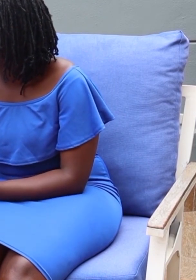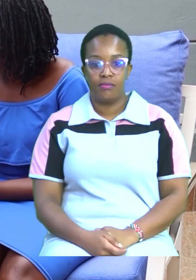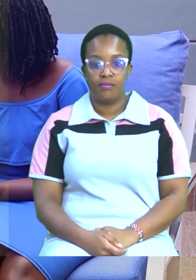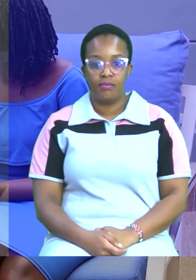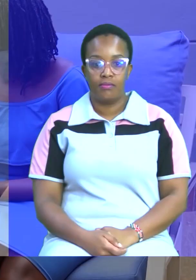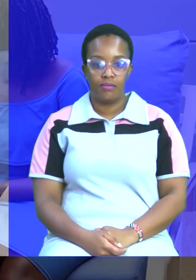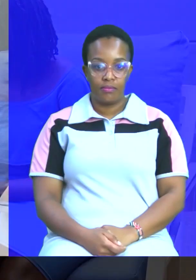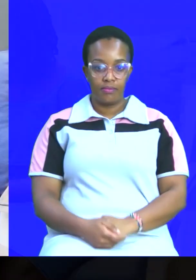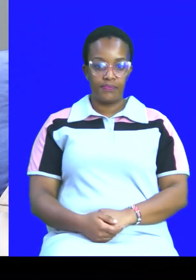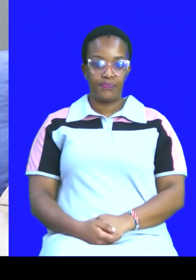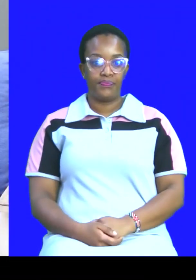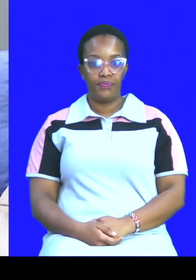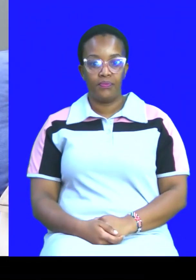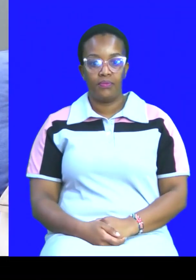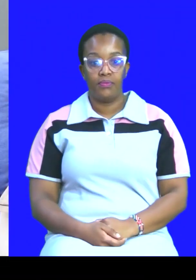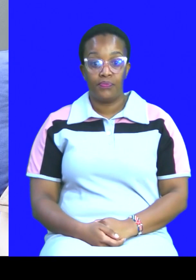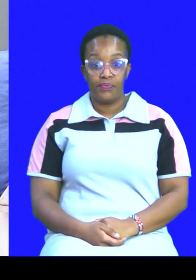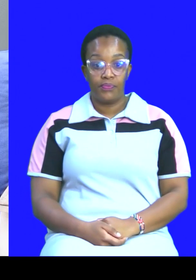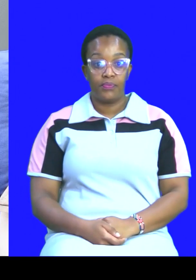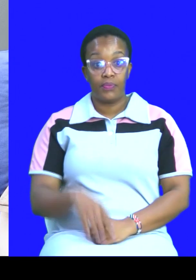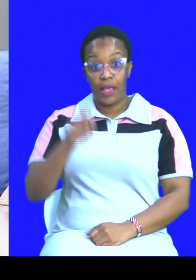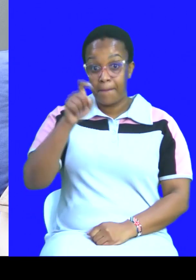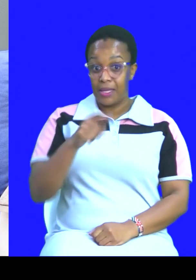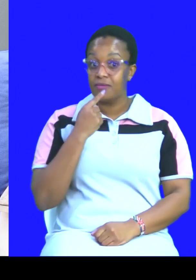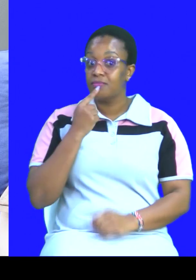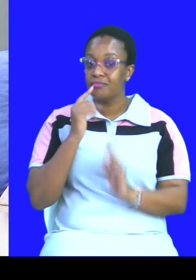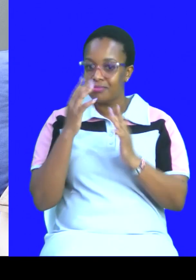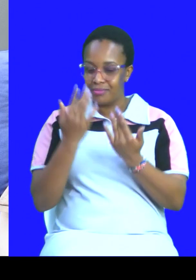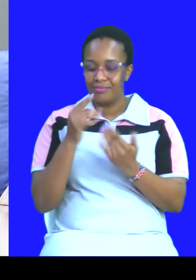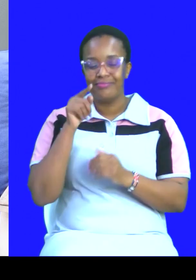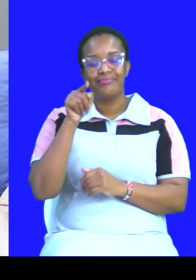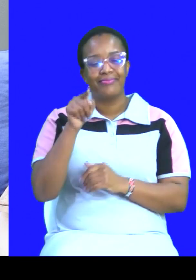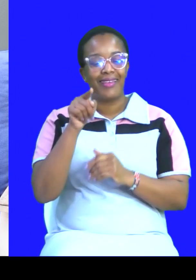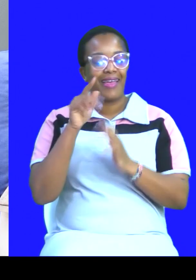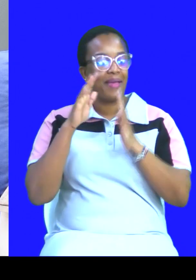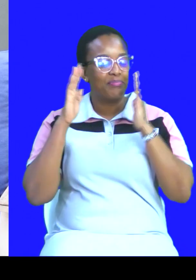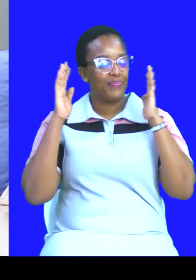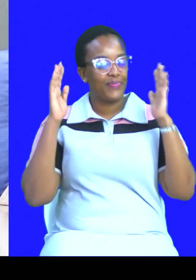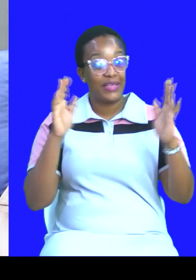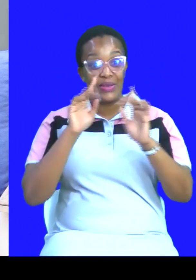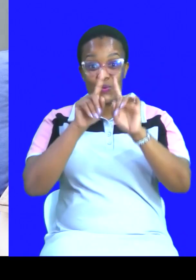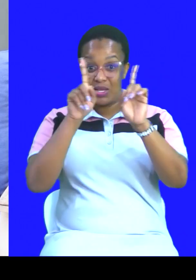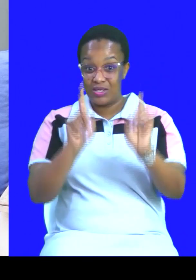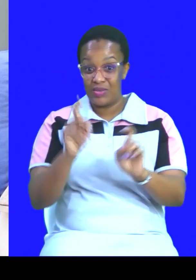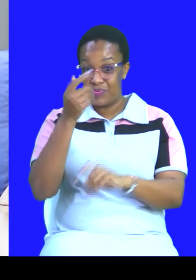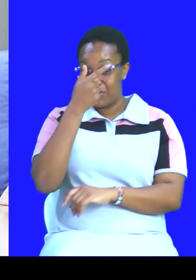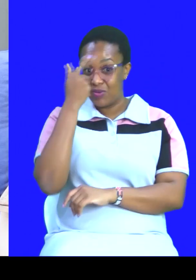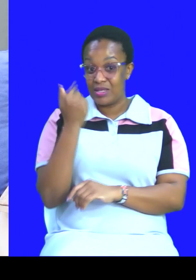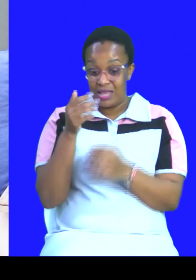County? That I must say that is a very broad question, kwa sababu, because right